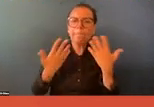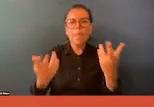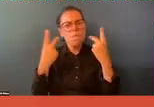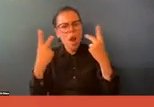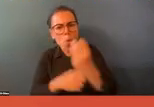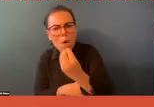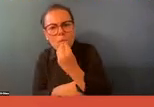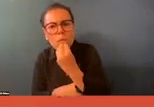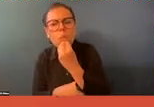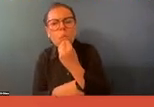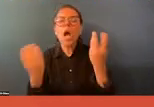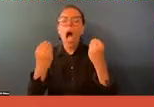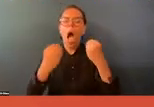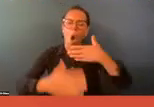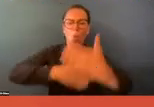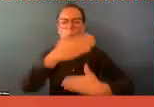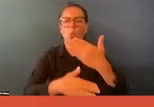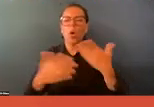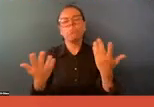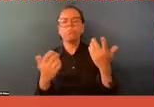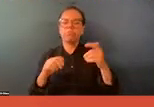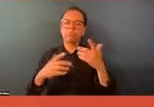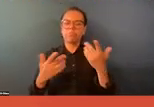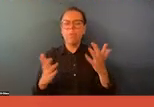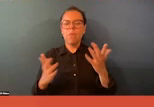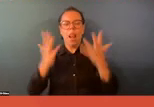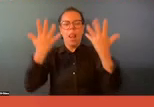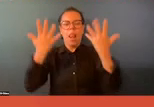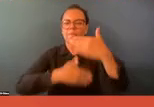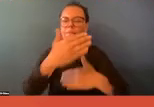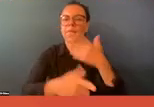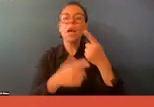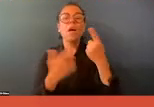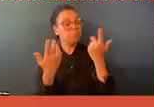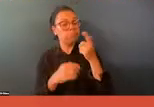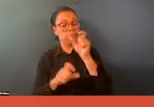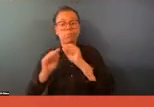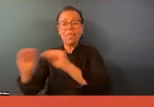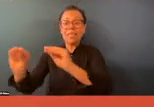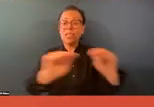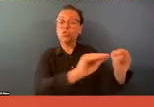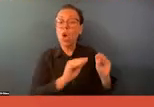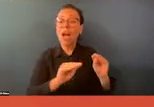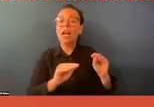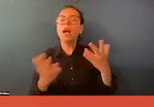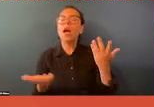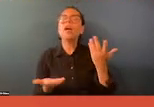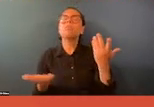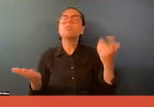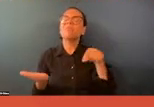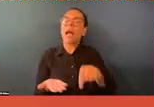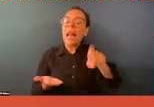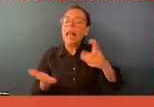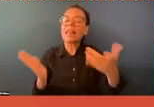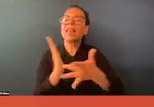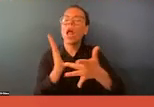transition to low-carbon lifestyles and fund research and education programs to support behavior change. And access to